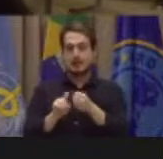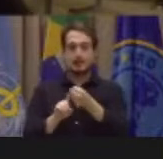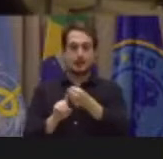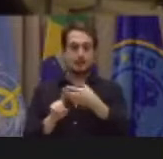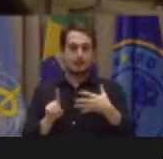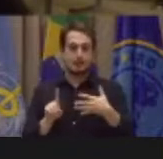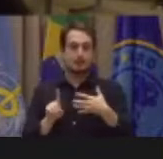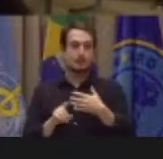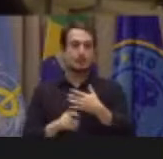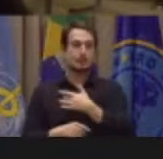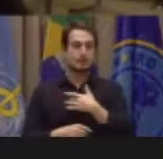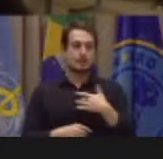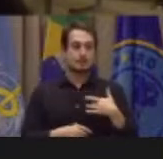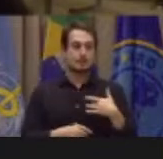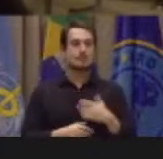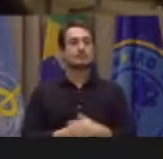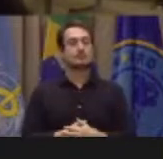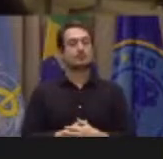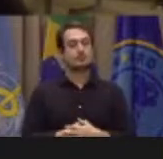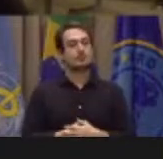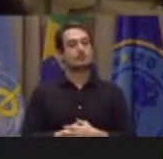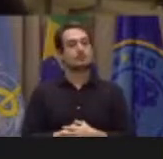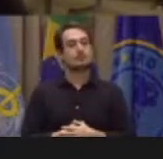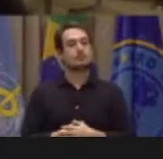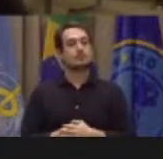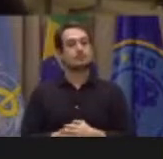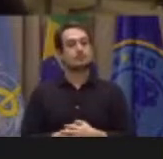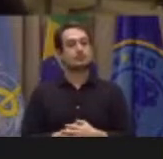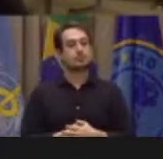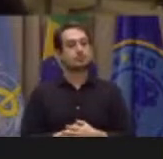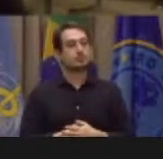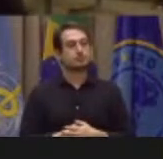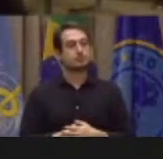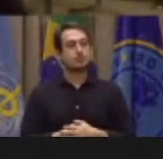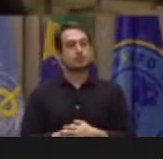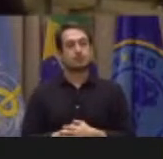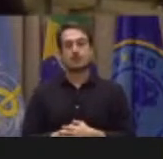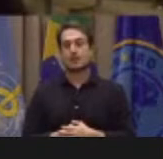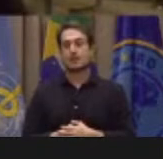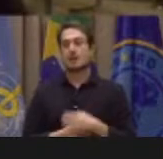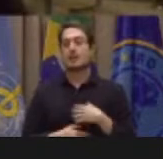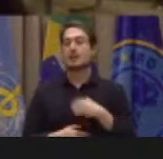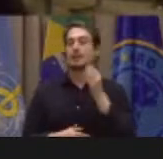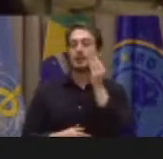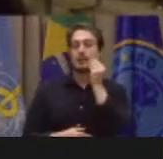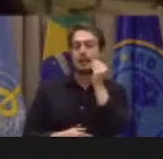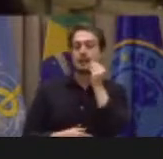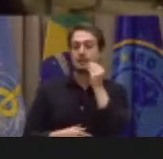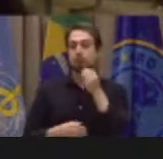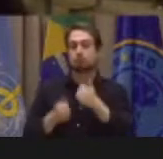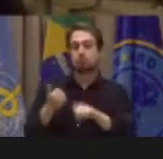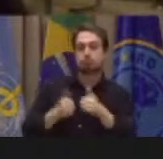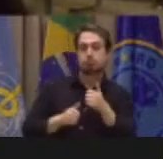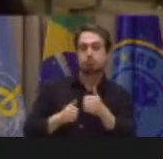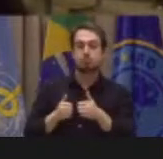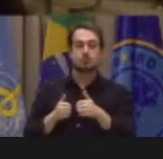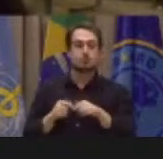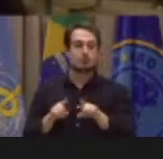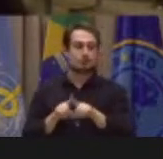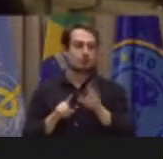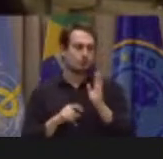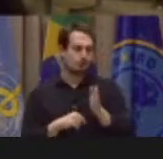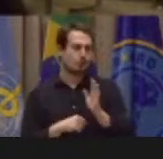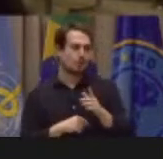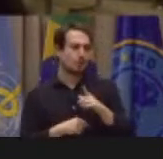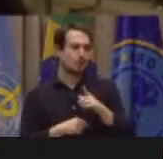of health research and innovation. We have tested some things. We have tested